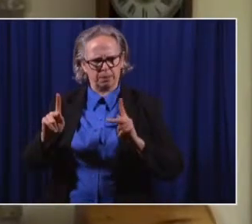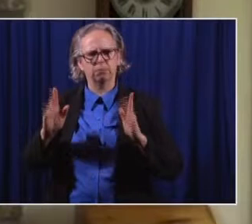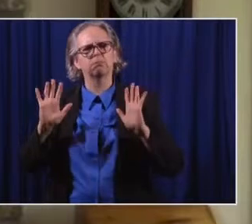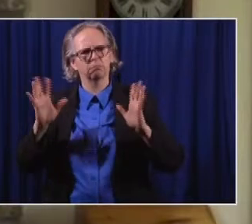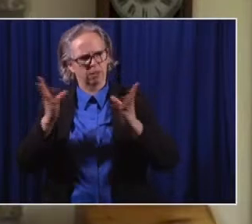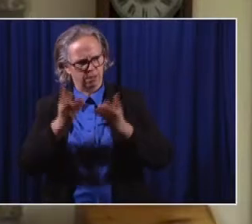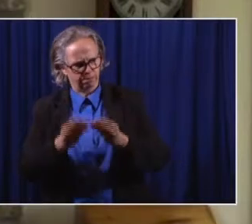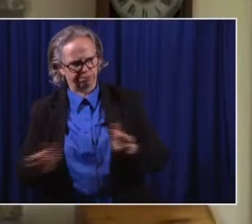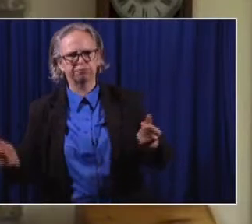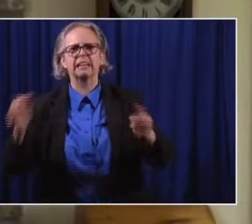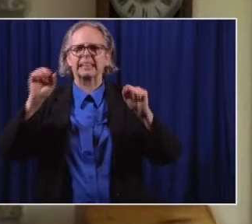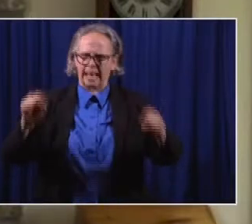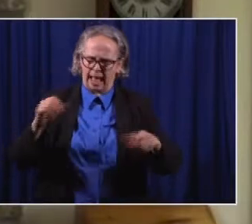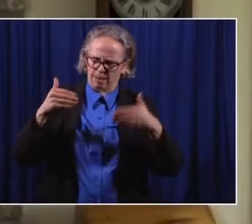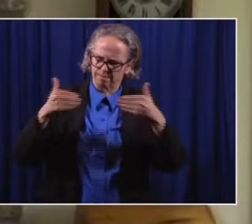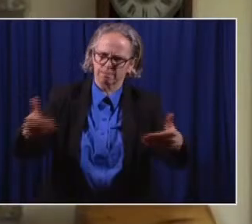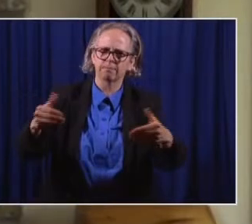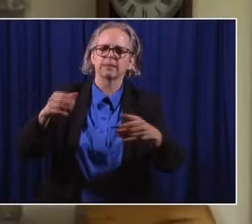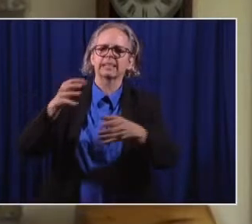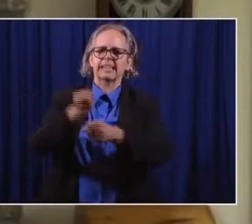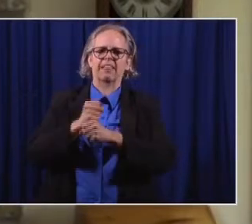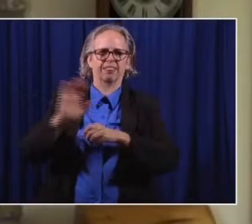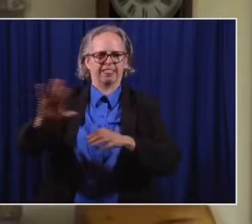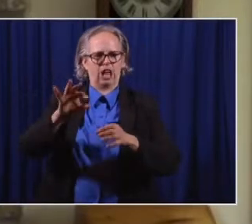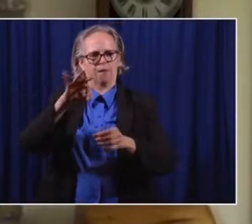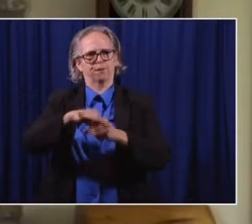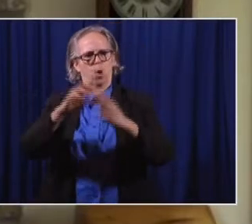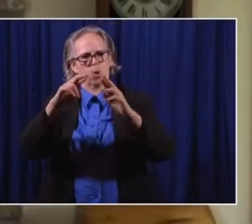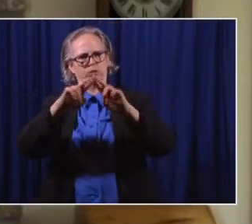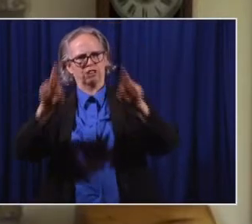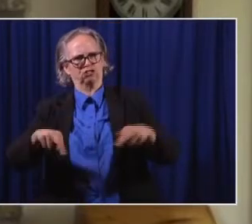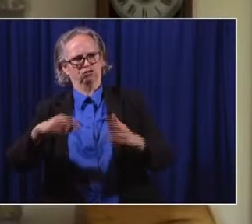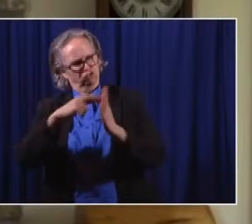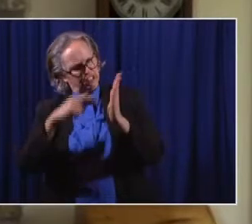they indicated that they wanted an application.